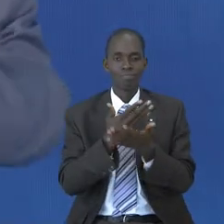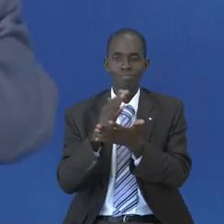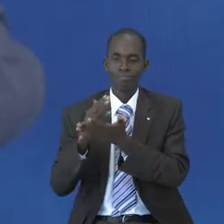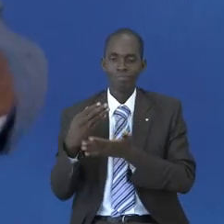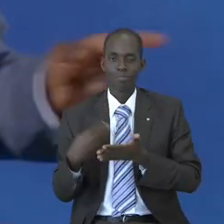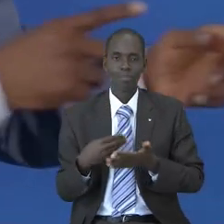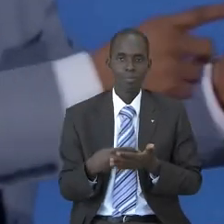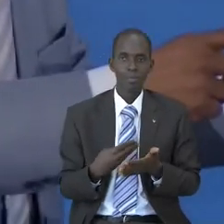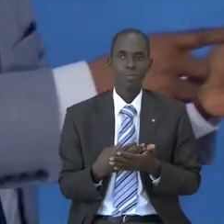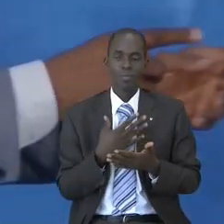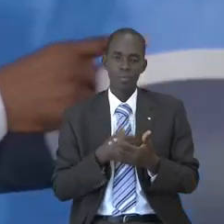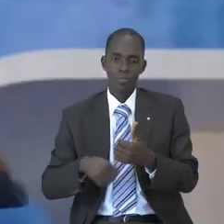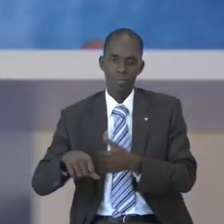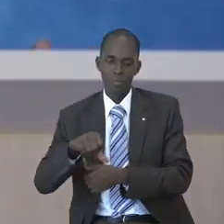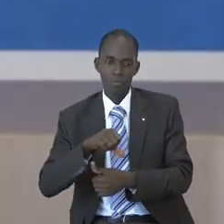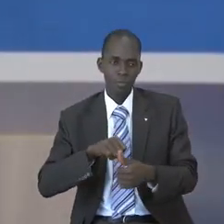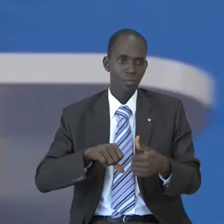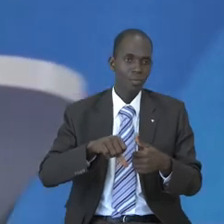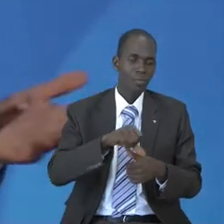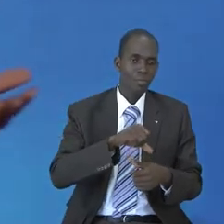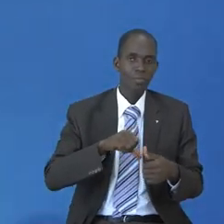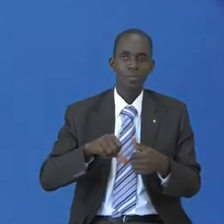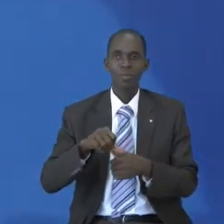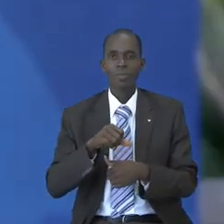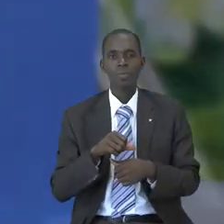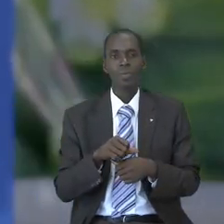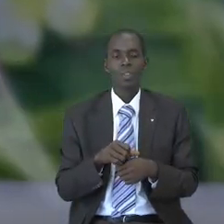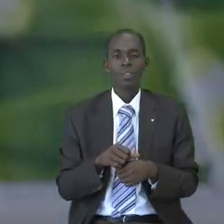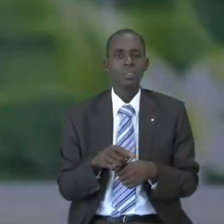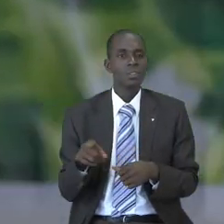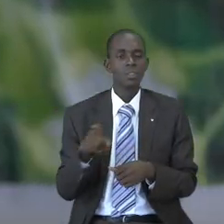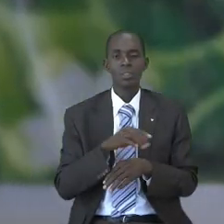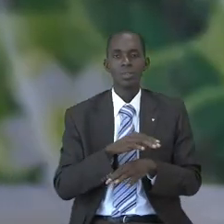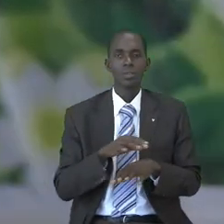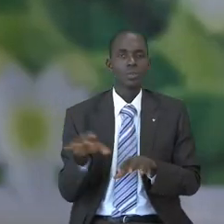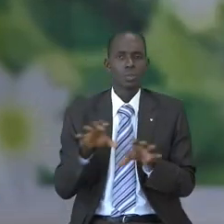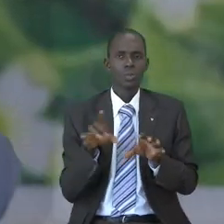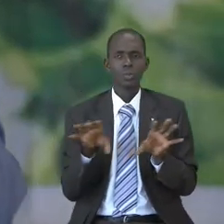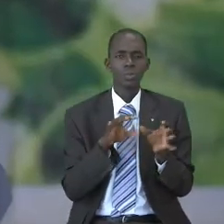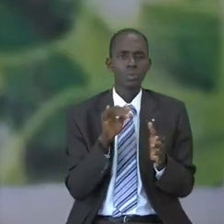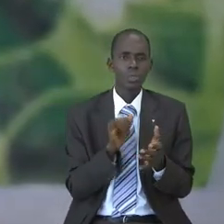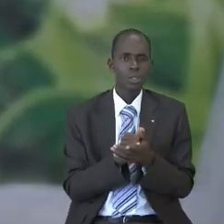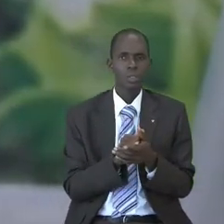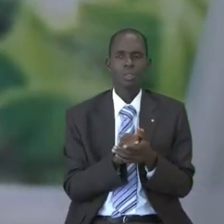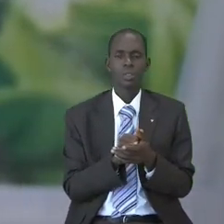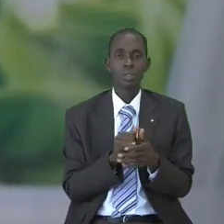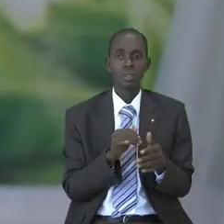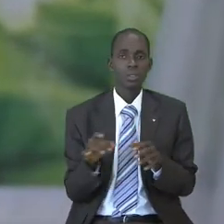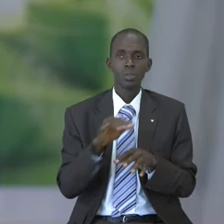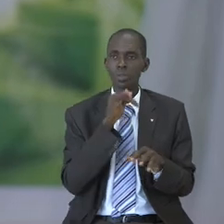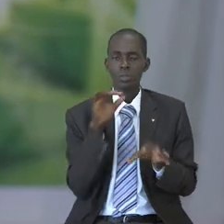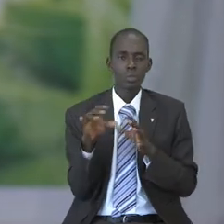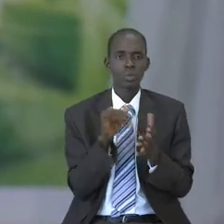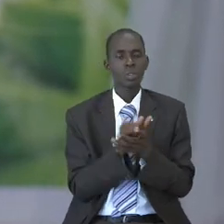associating, campaigning, they didn't do that to get the apostles of the